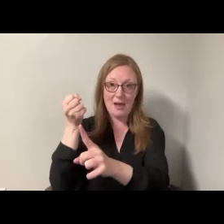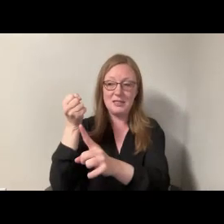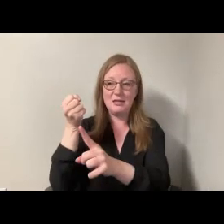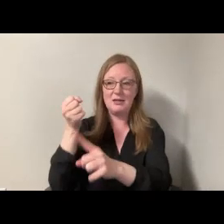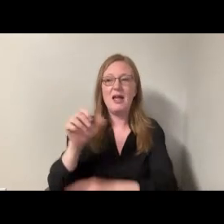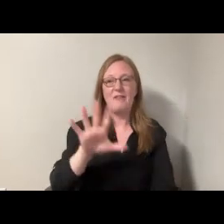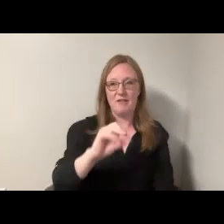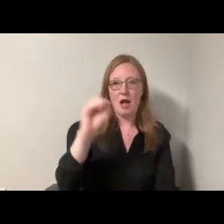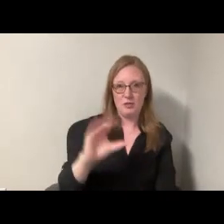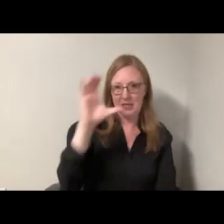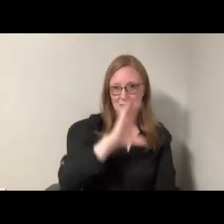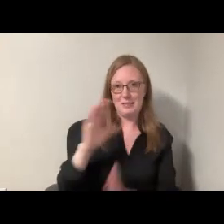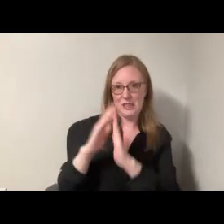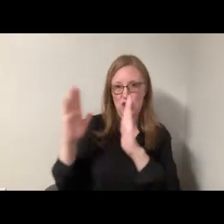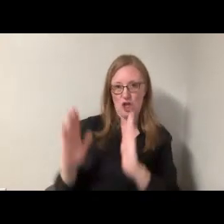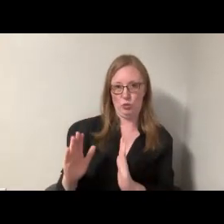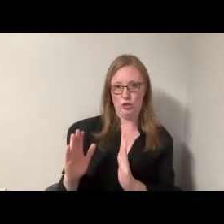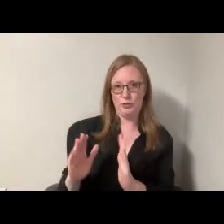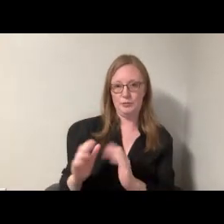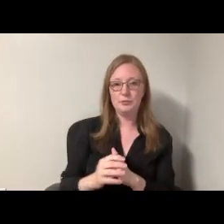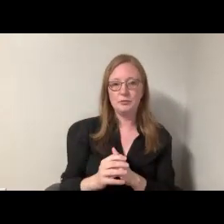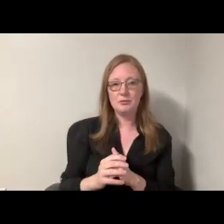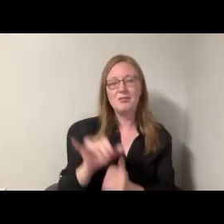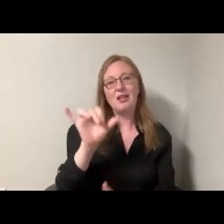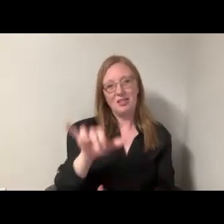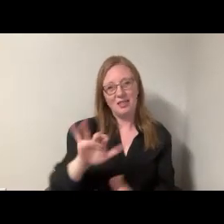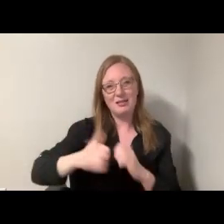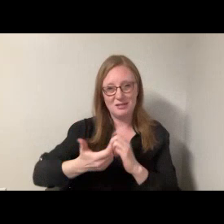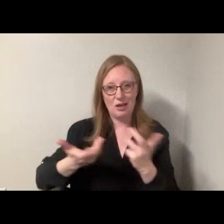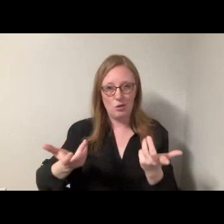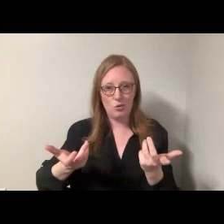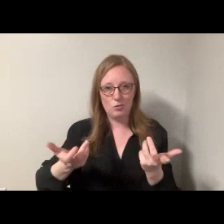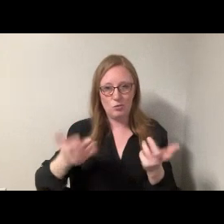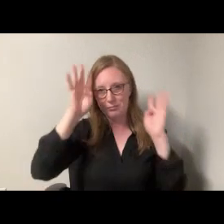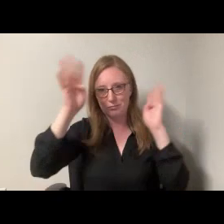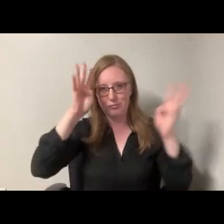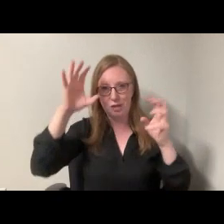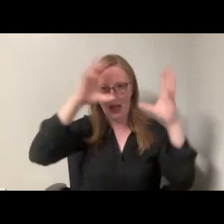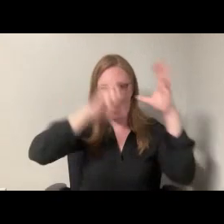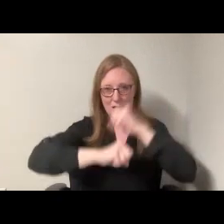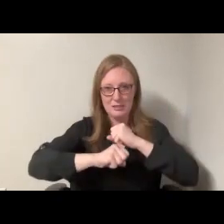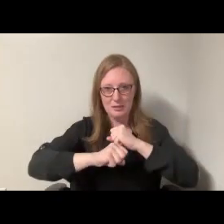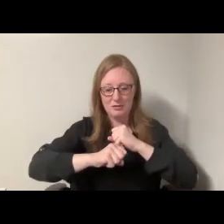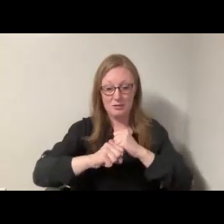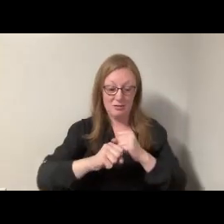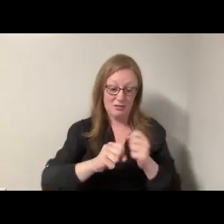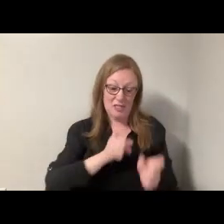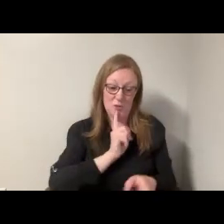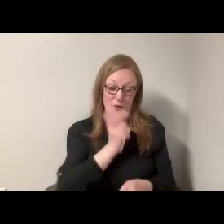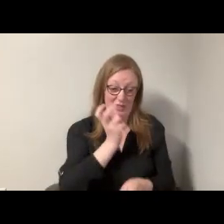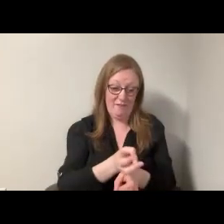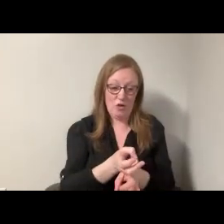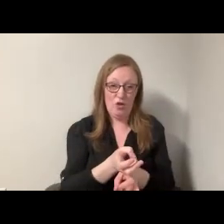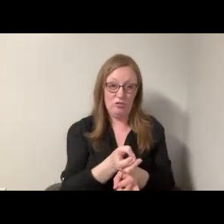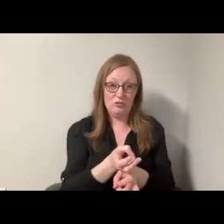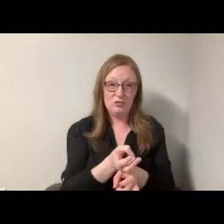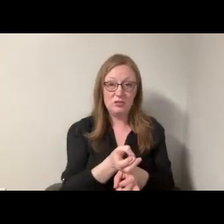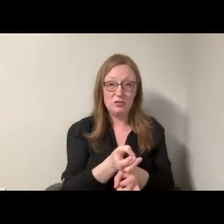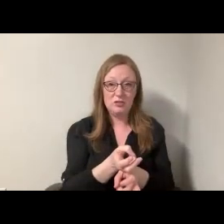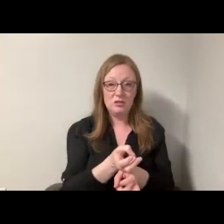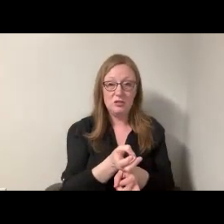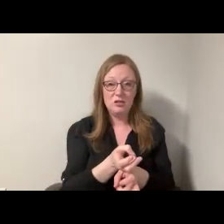shelter. All right. So that's kind of how we come up with an estimate. It's a lot more difficult. You can